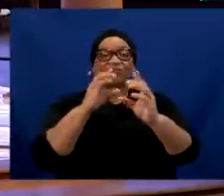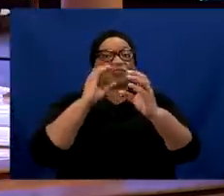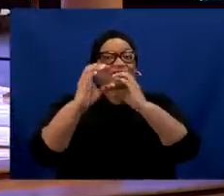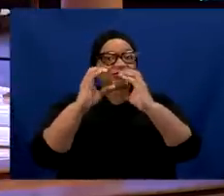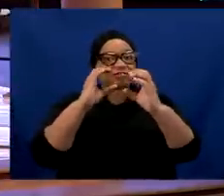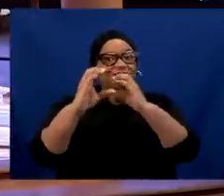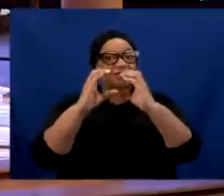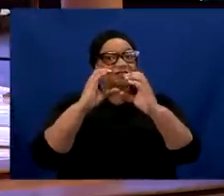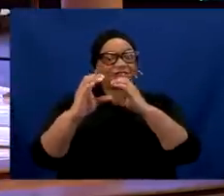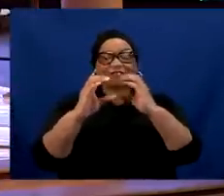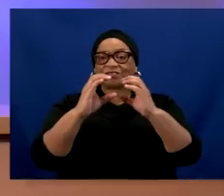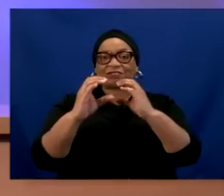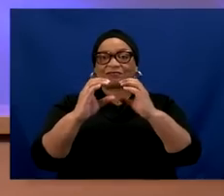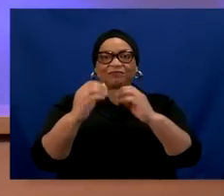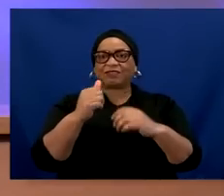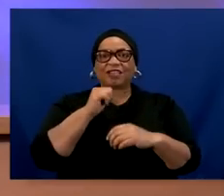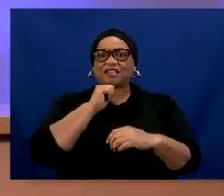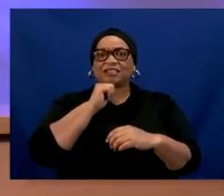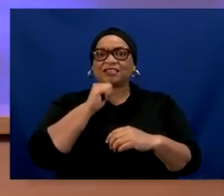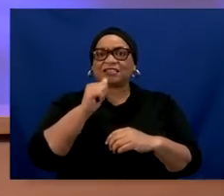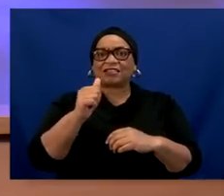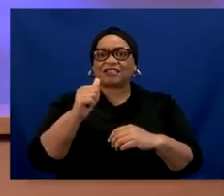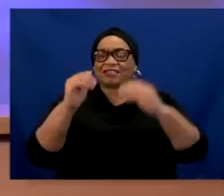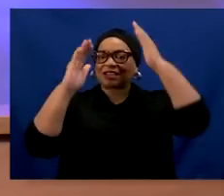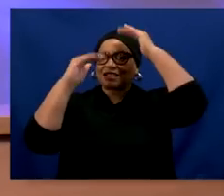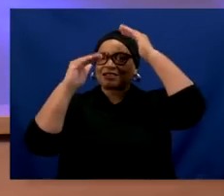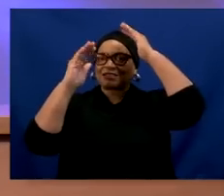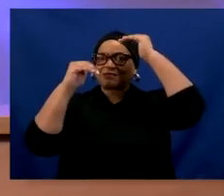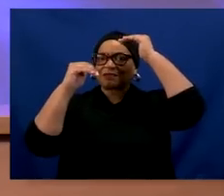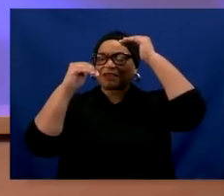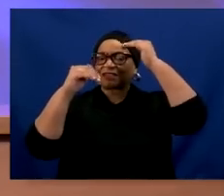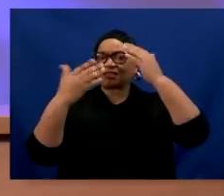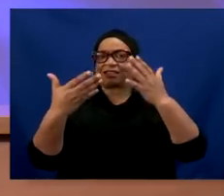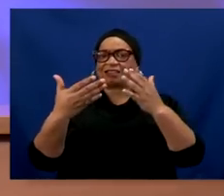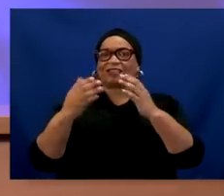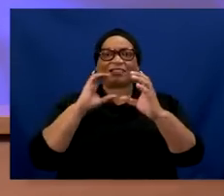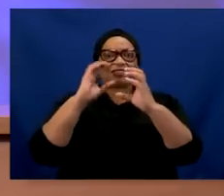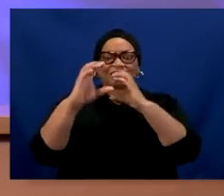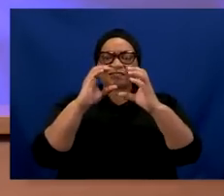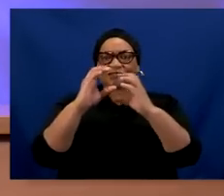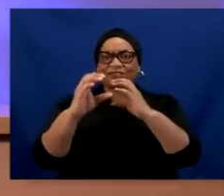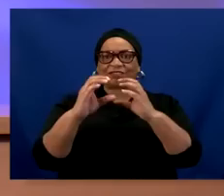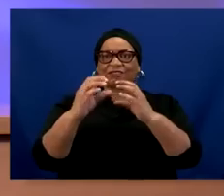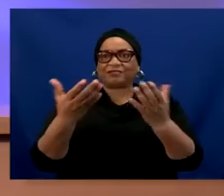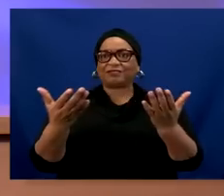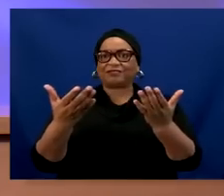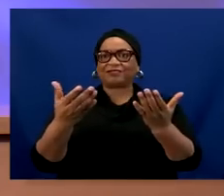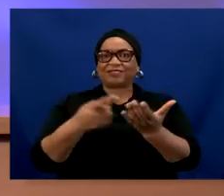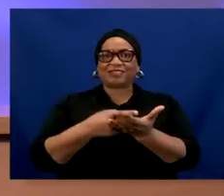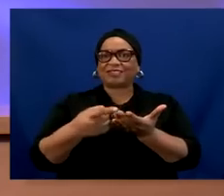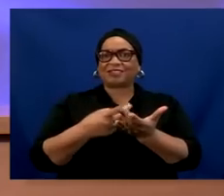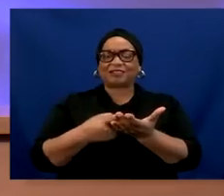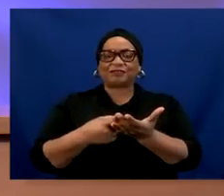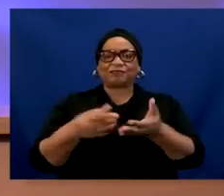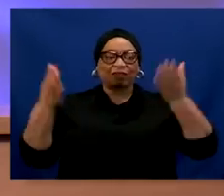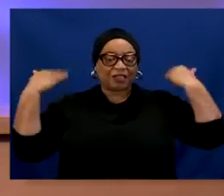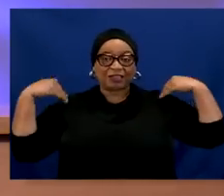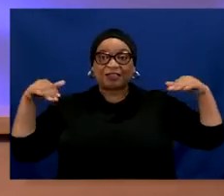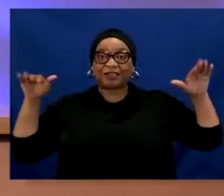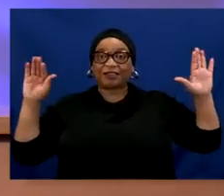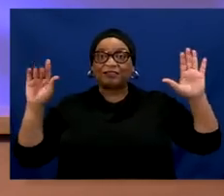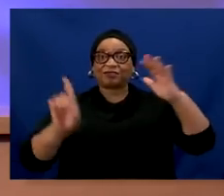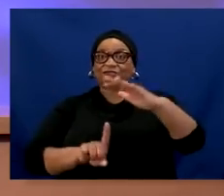expect this conversation. She's not been looking for this conversation. Just out of nowhere, Brother Gabriel shows